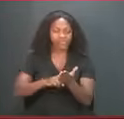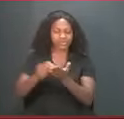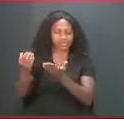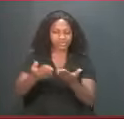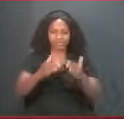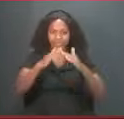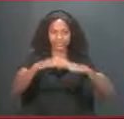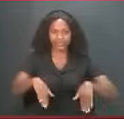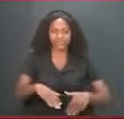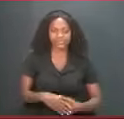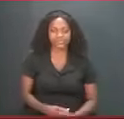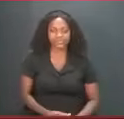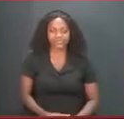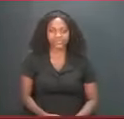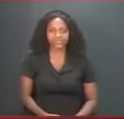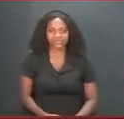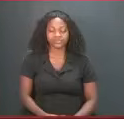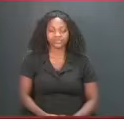House.